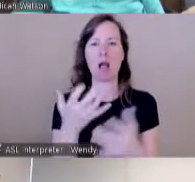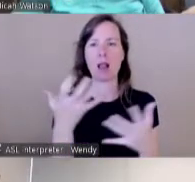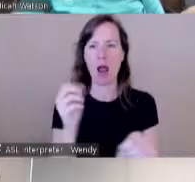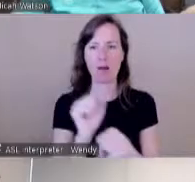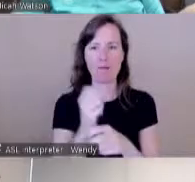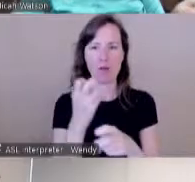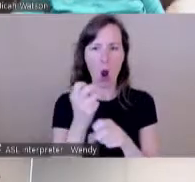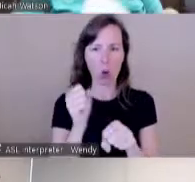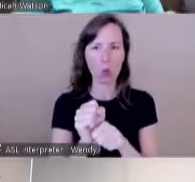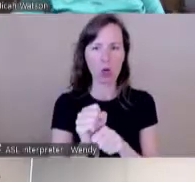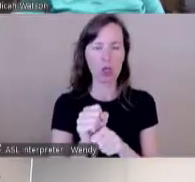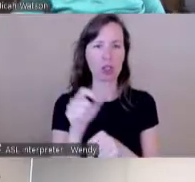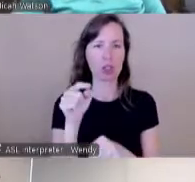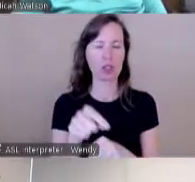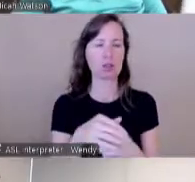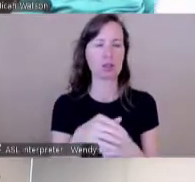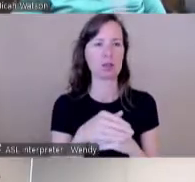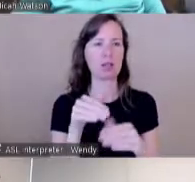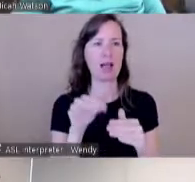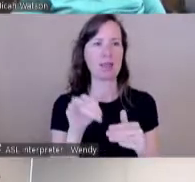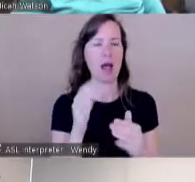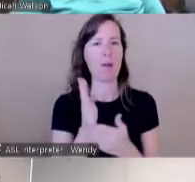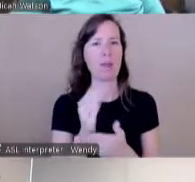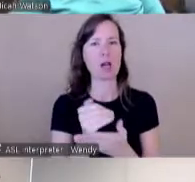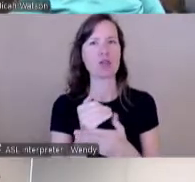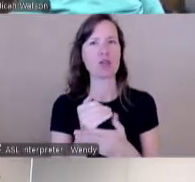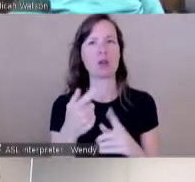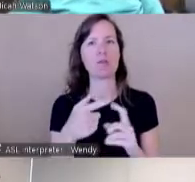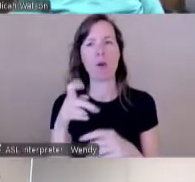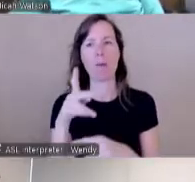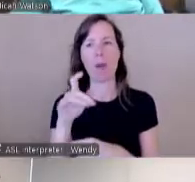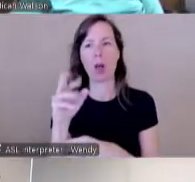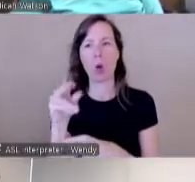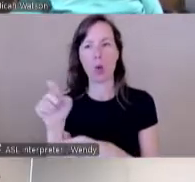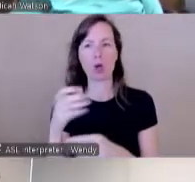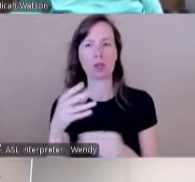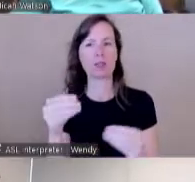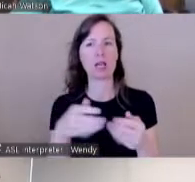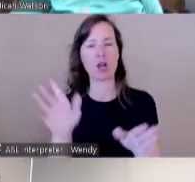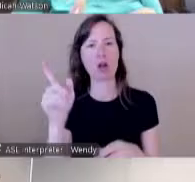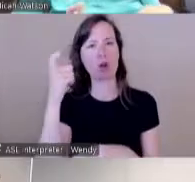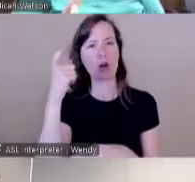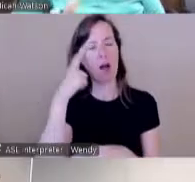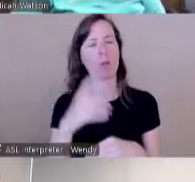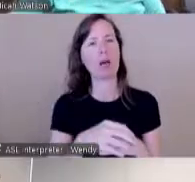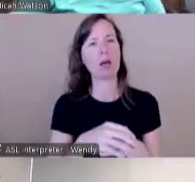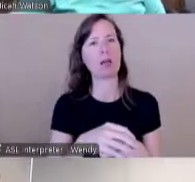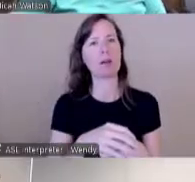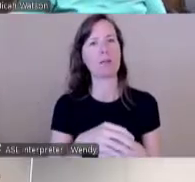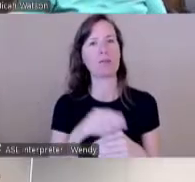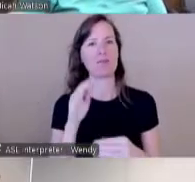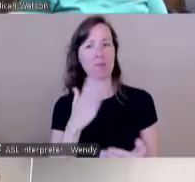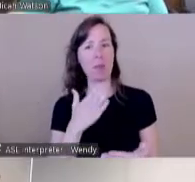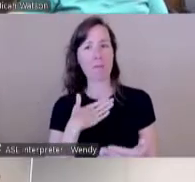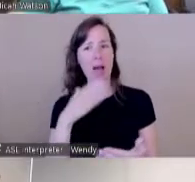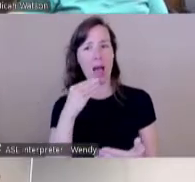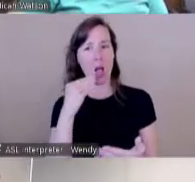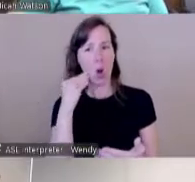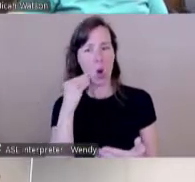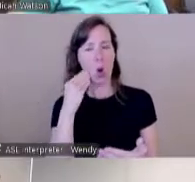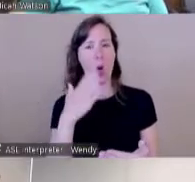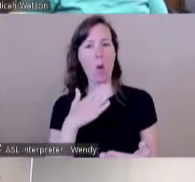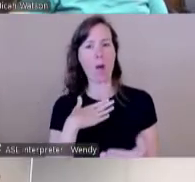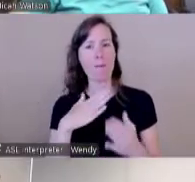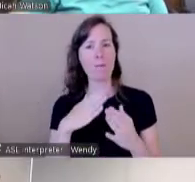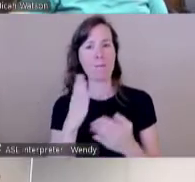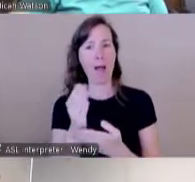it for both public works and general government. I know that in my home, my budget is looking